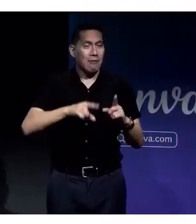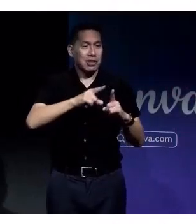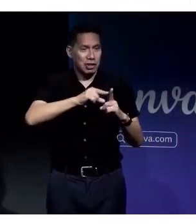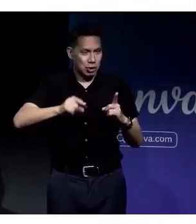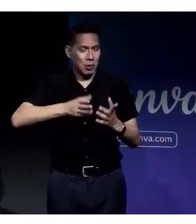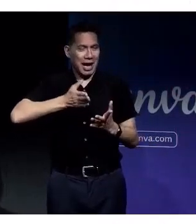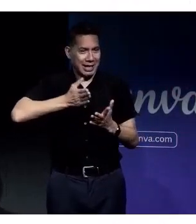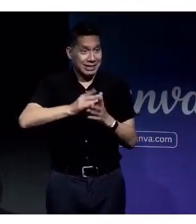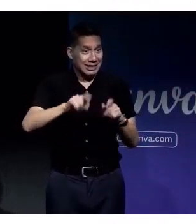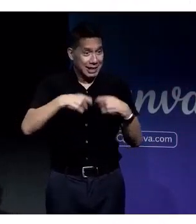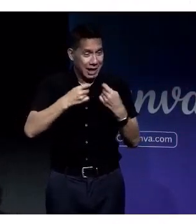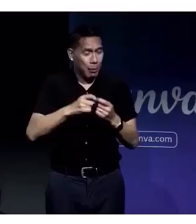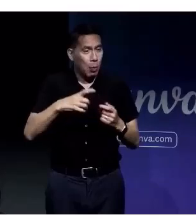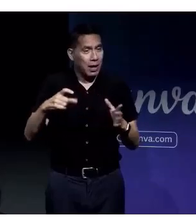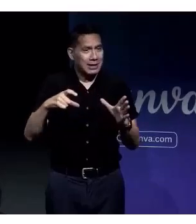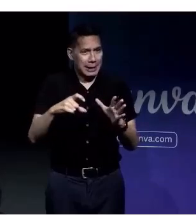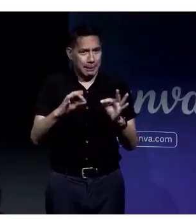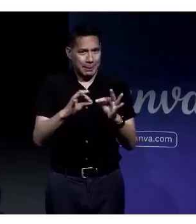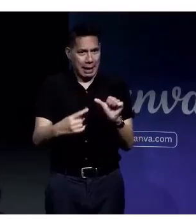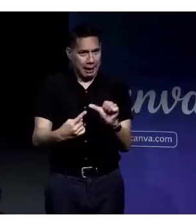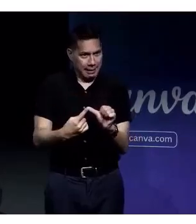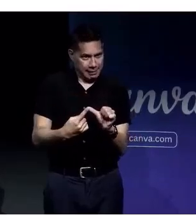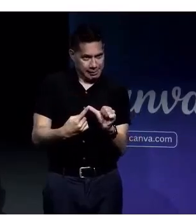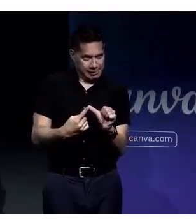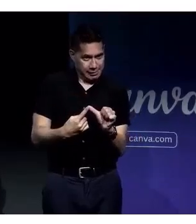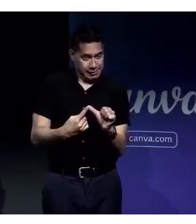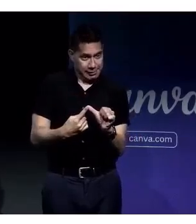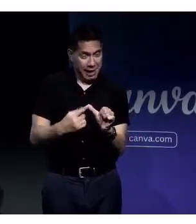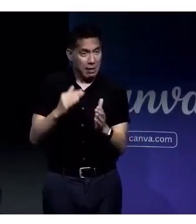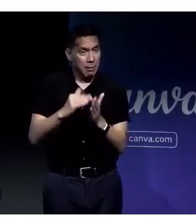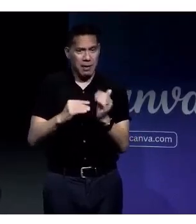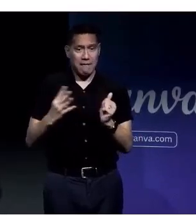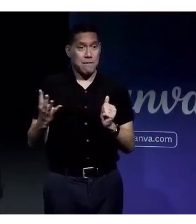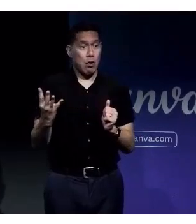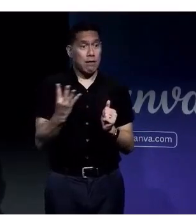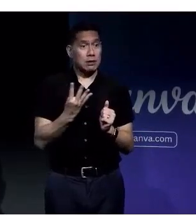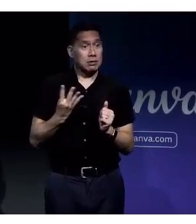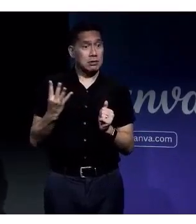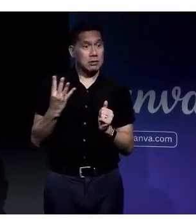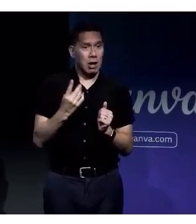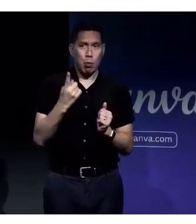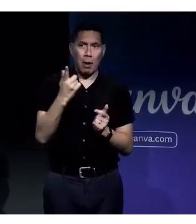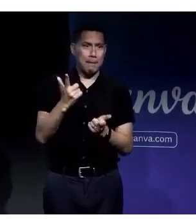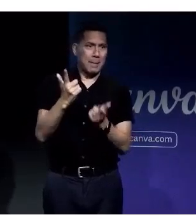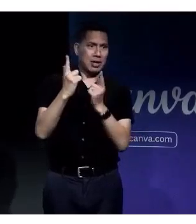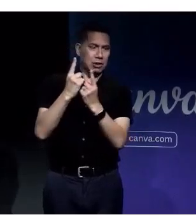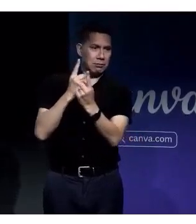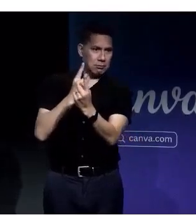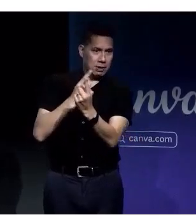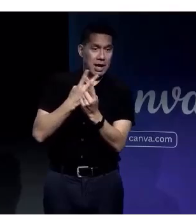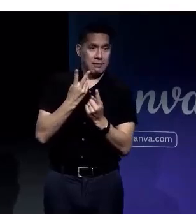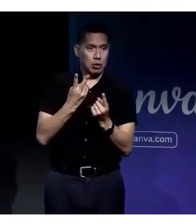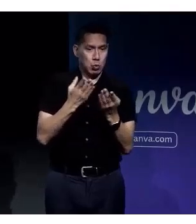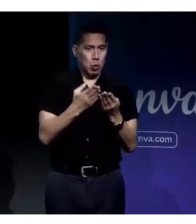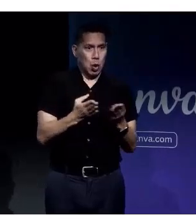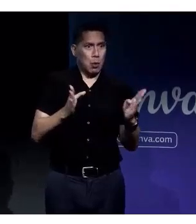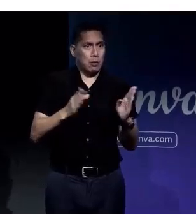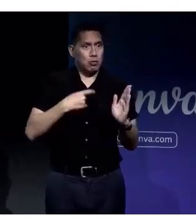accessibility team at CommBank. We are currently a team of 4 reporting into a manager. We have 2 open